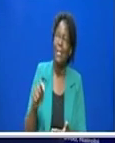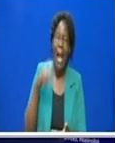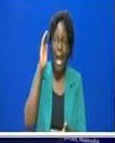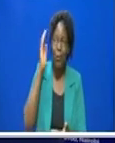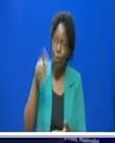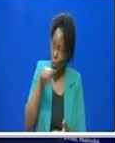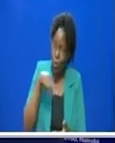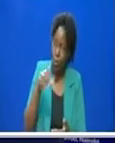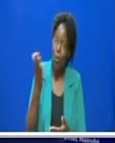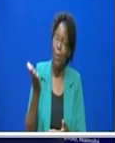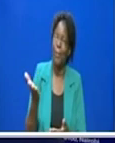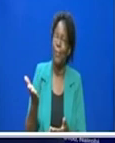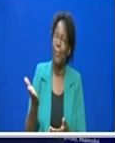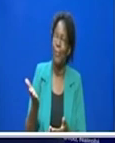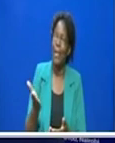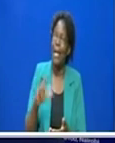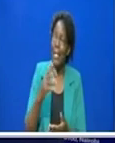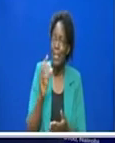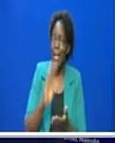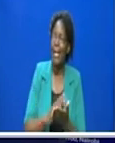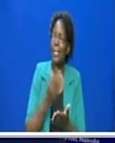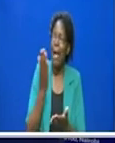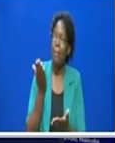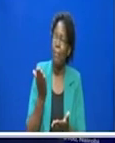No, not all. Of it. Just take some. Wow.